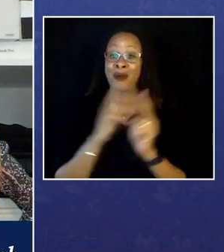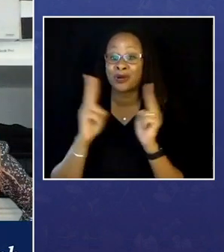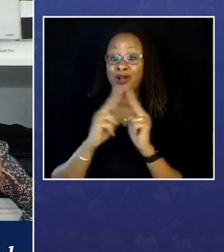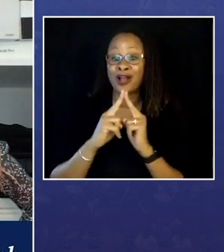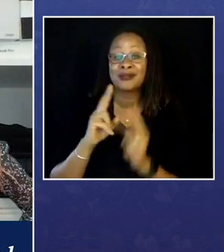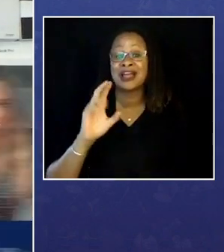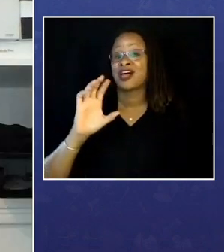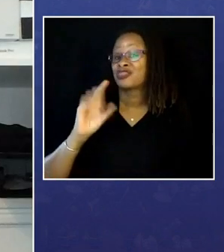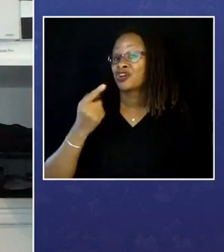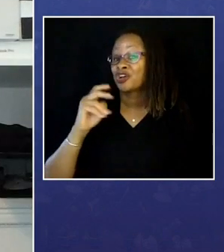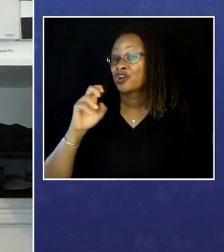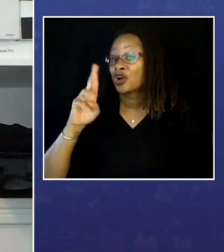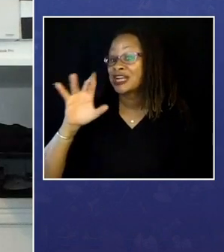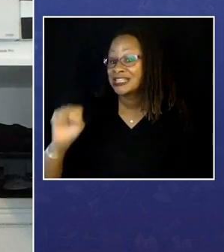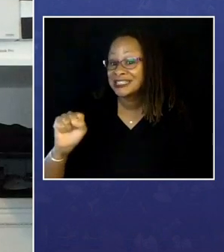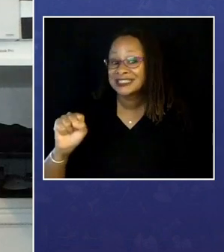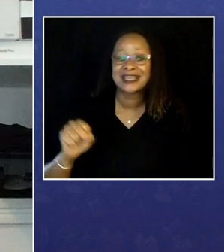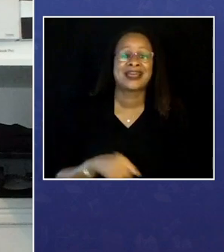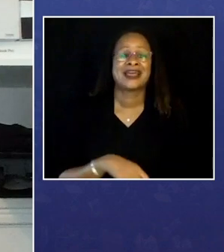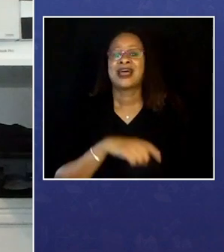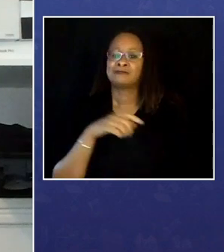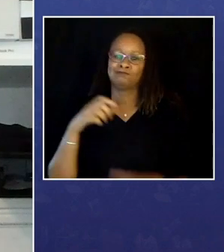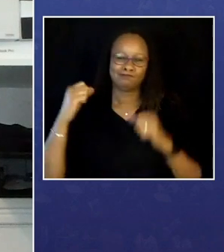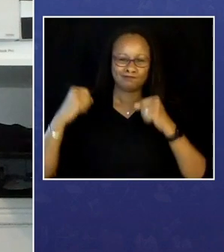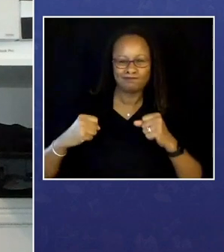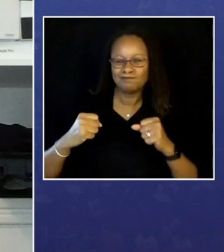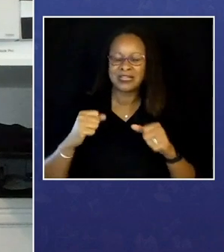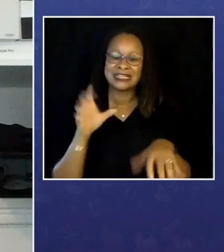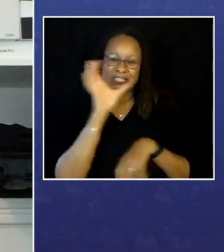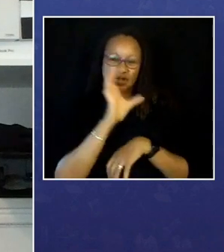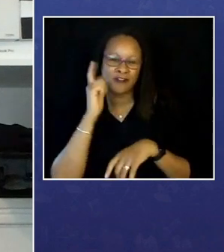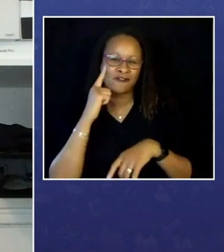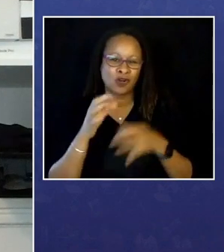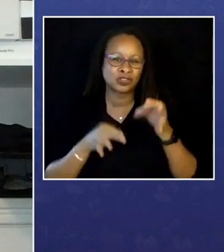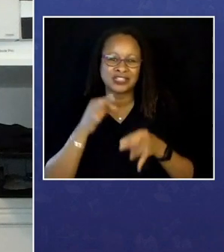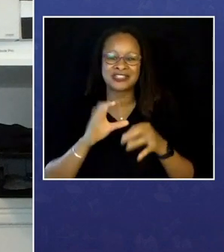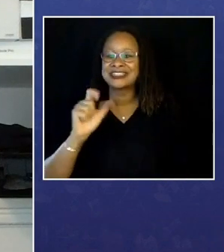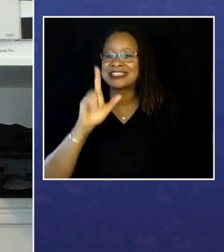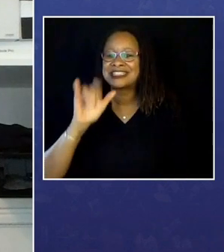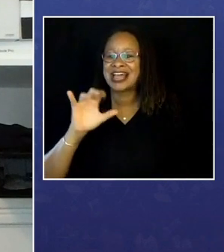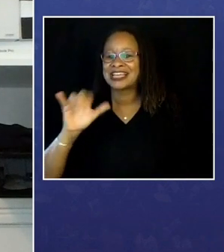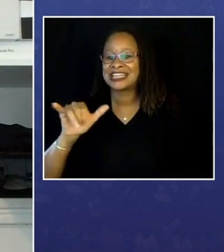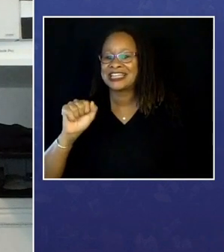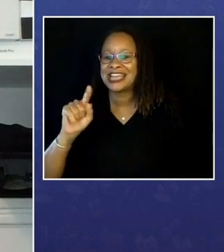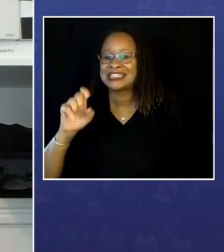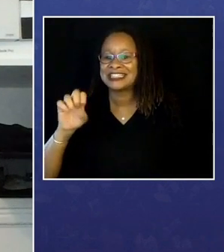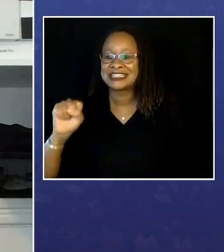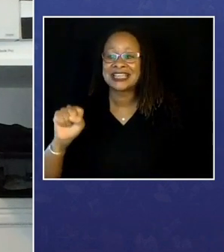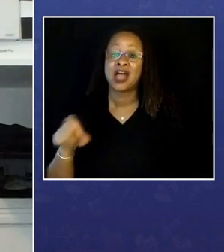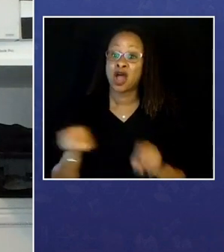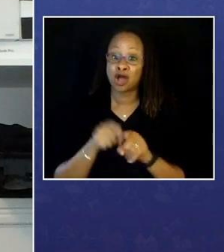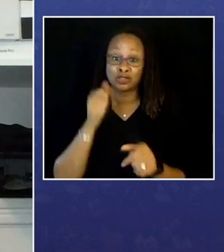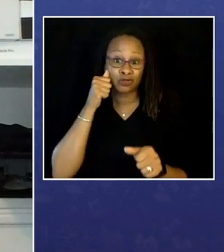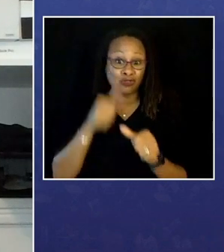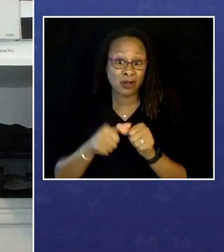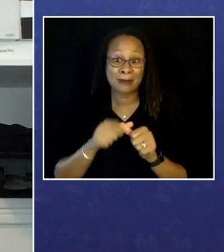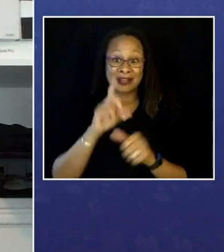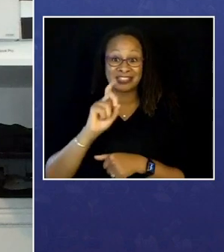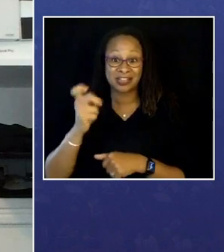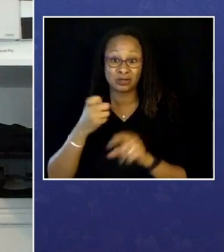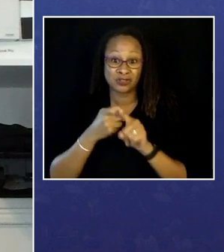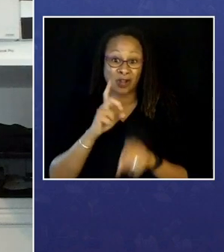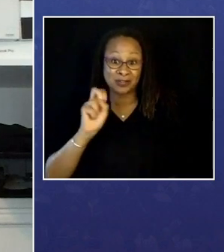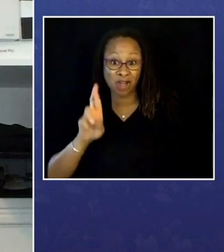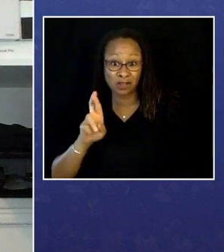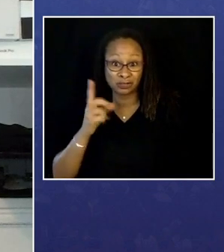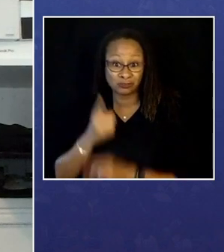and Aisha Curry, the intrepid justice seeker Sally Yates. You'll also recall a shocking diagnosis from a